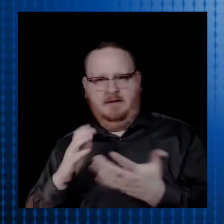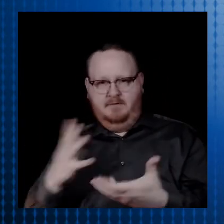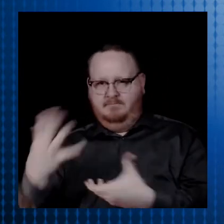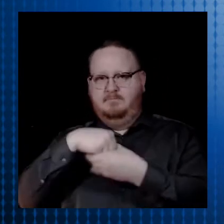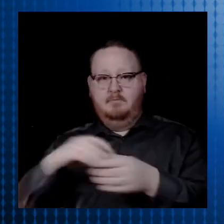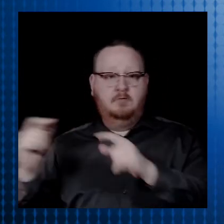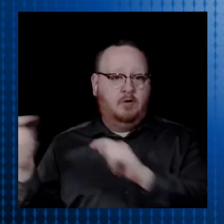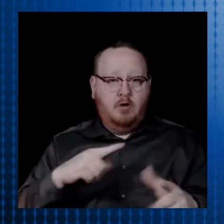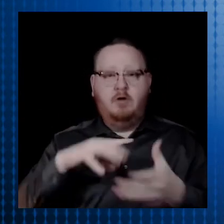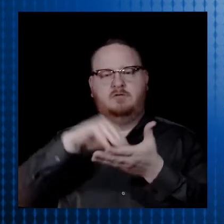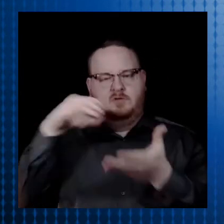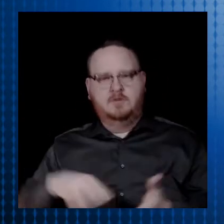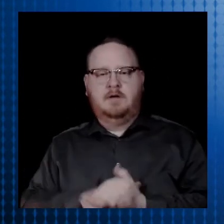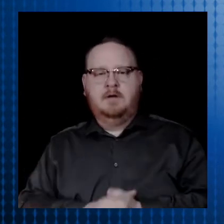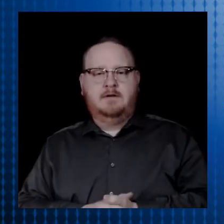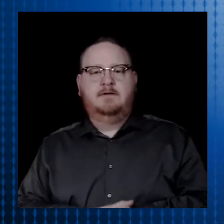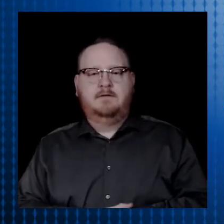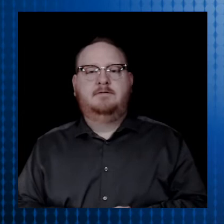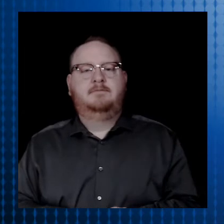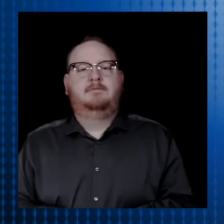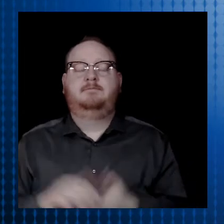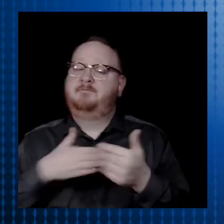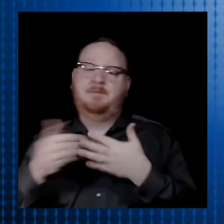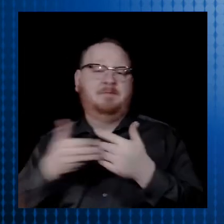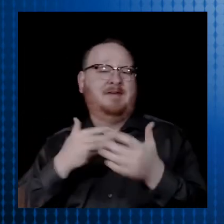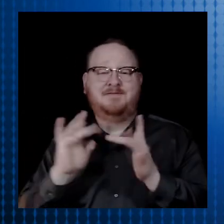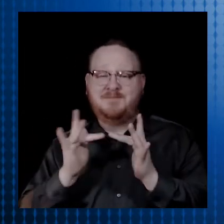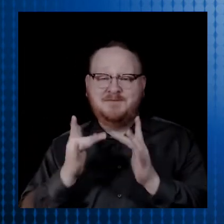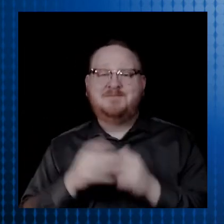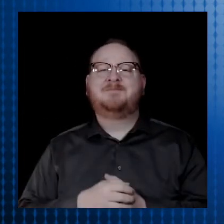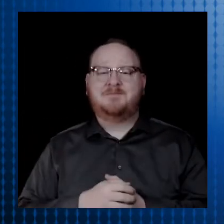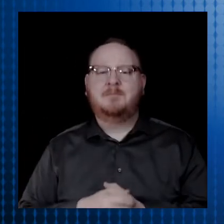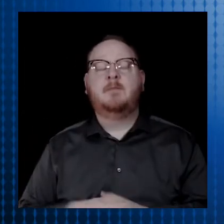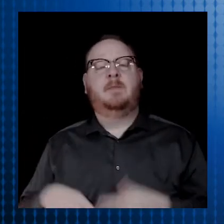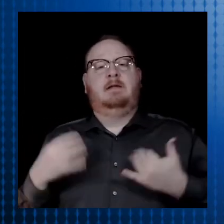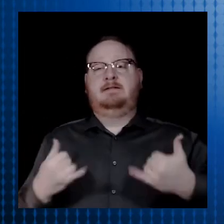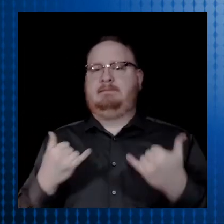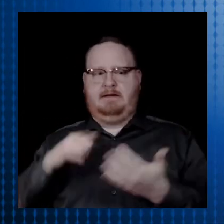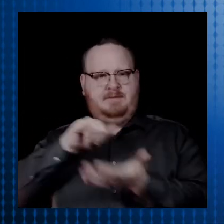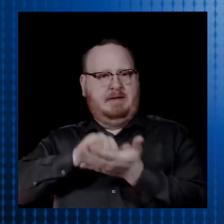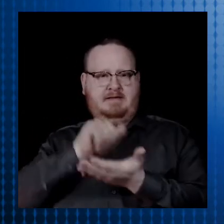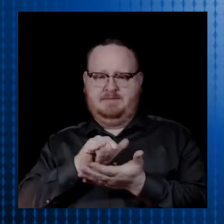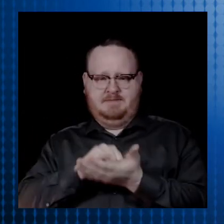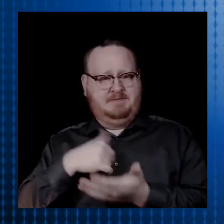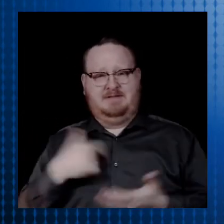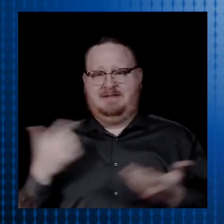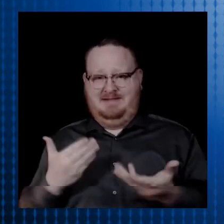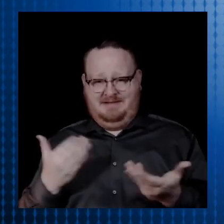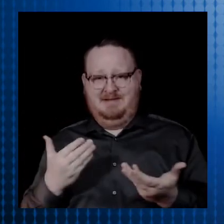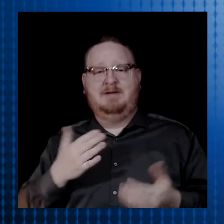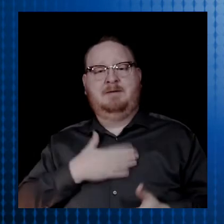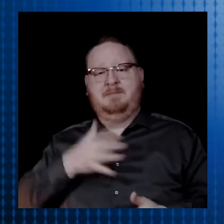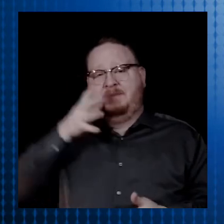homes every day. And I wouldn't be here today if it weren't for my own parents, Raul and Arminda Garcia.